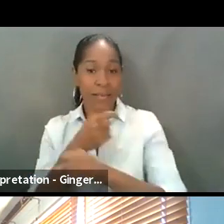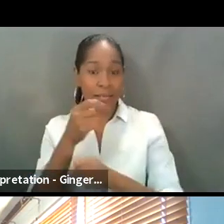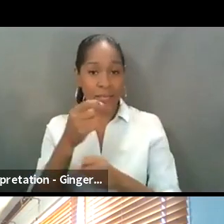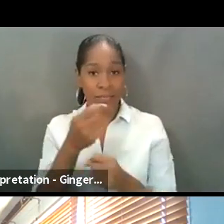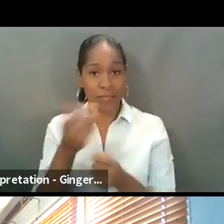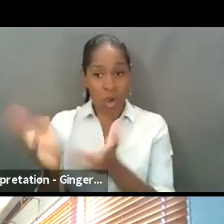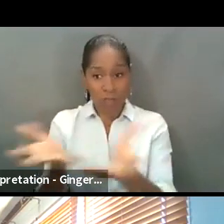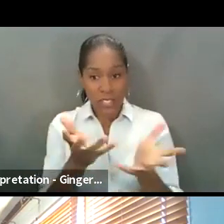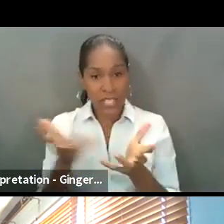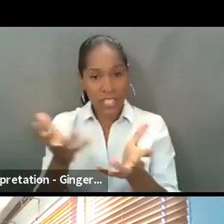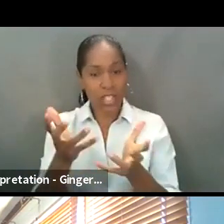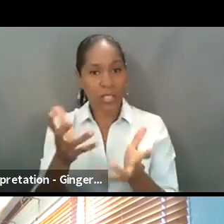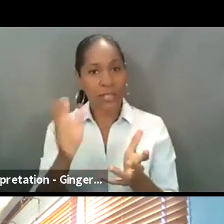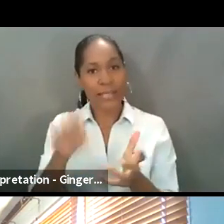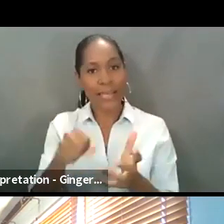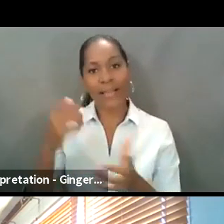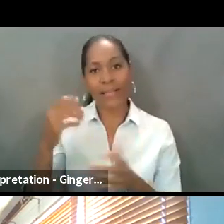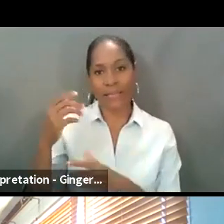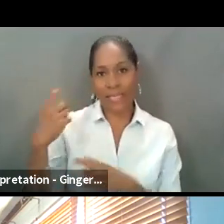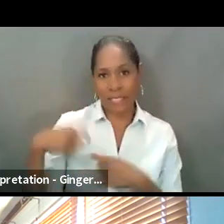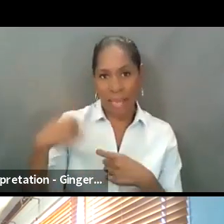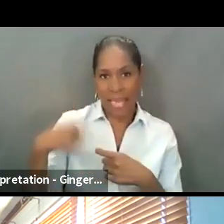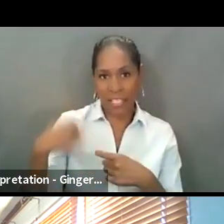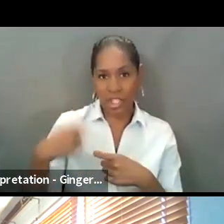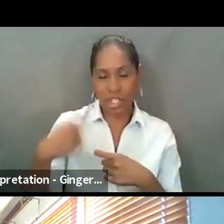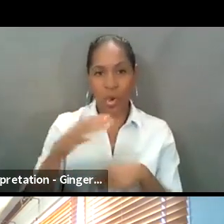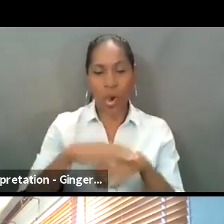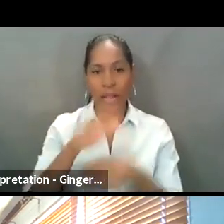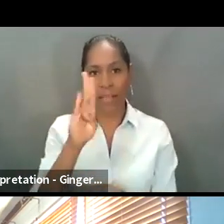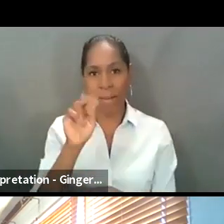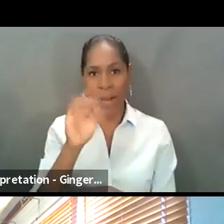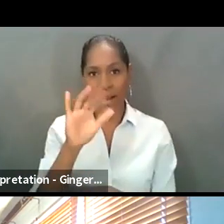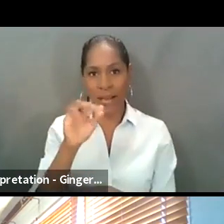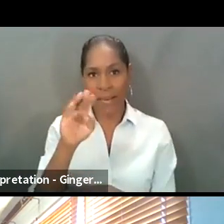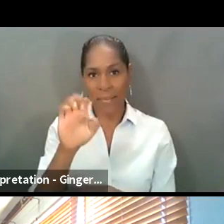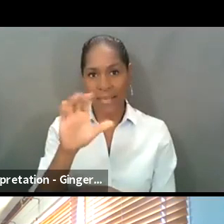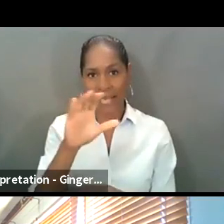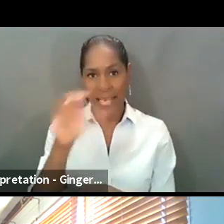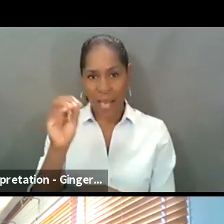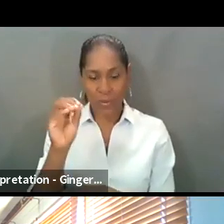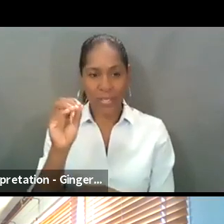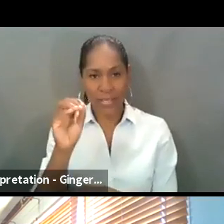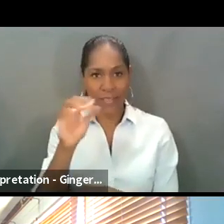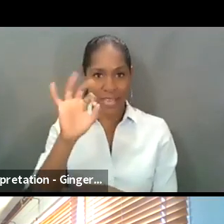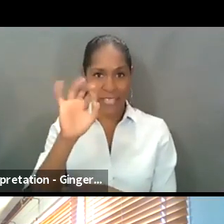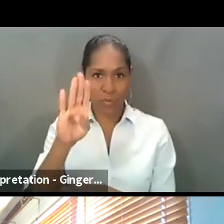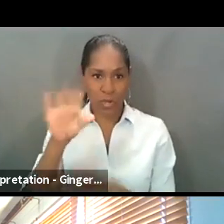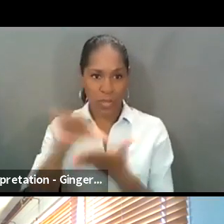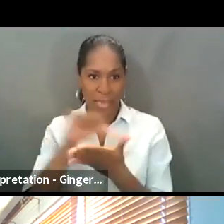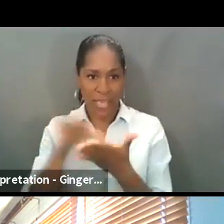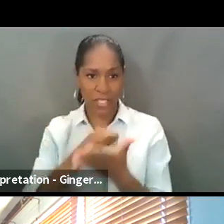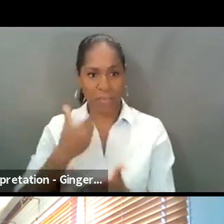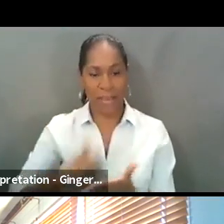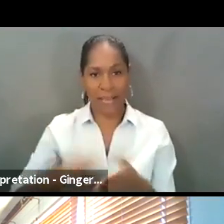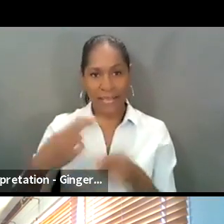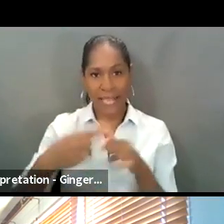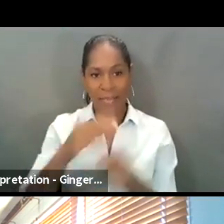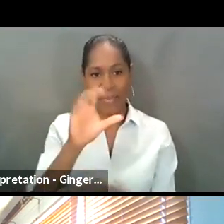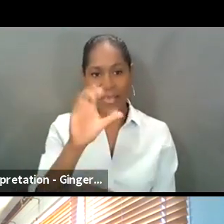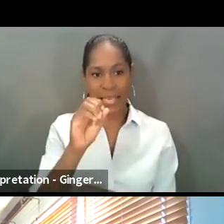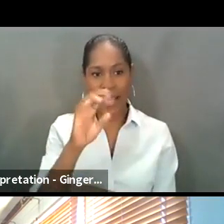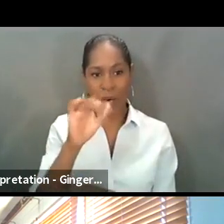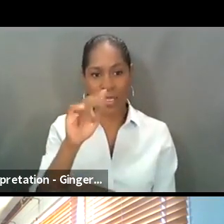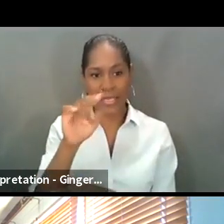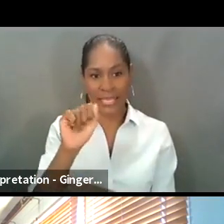on Buncombe County Health and Human Services Facebook page. I am Carolina Siliceo Perez, Assistant Public Information Officer